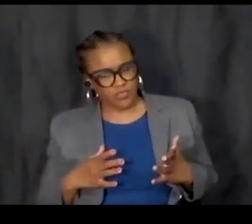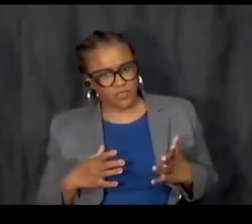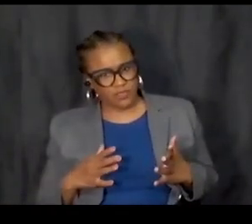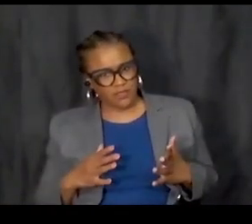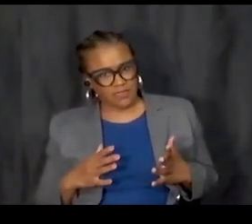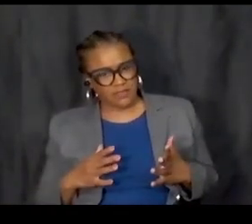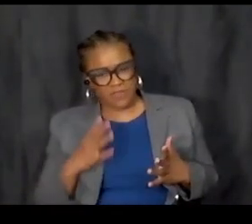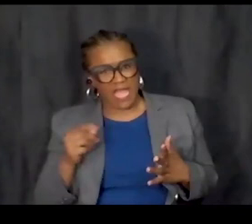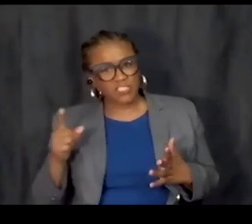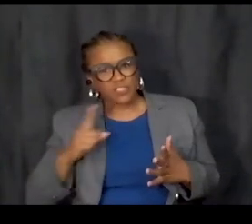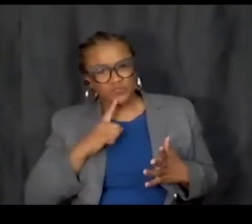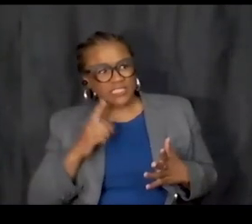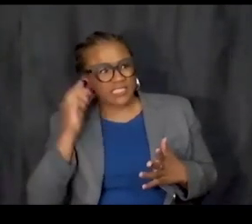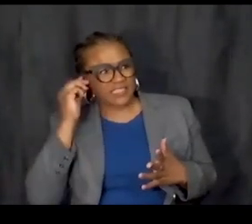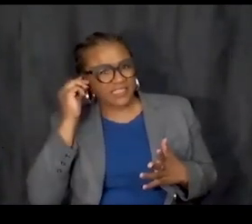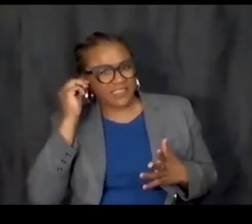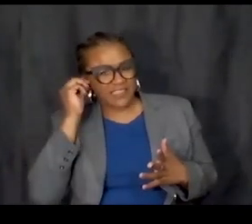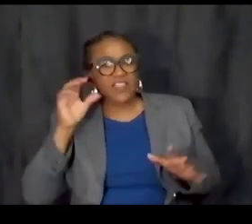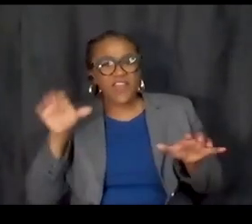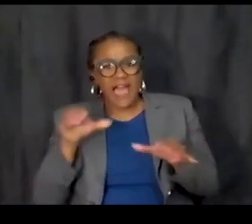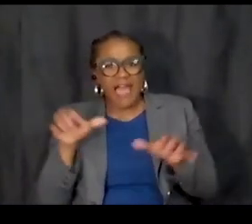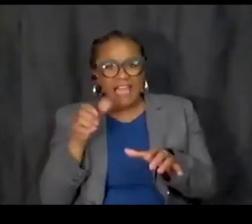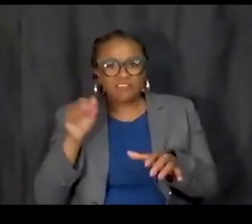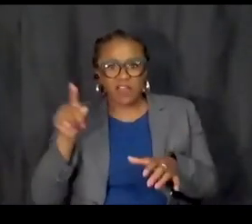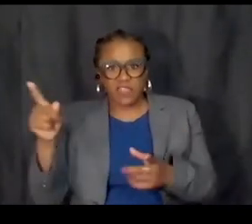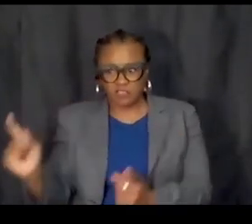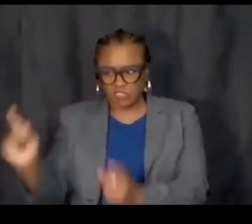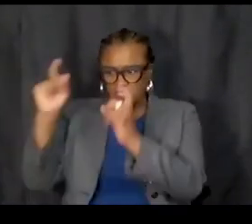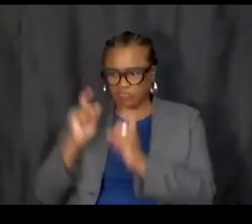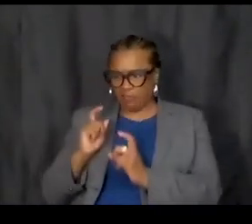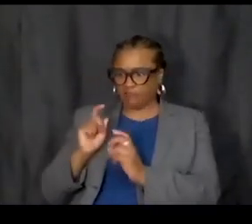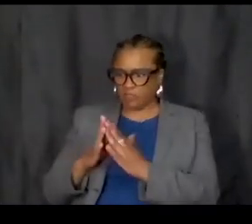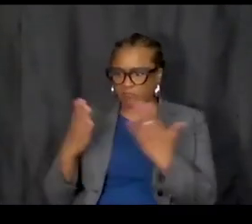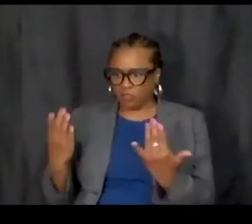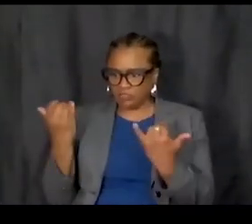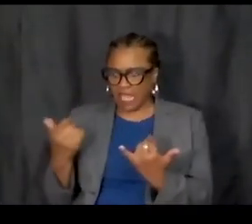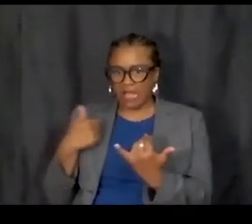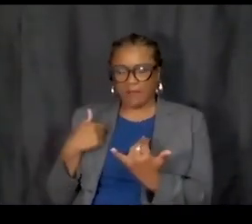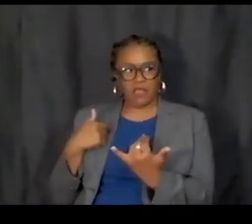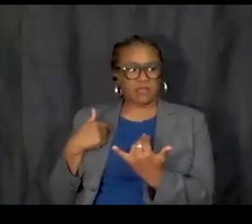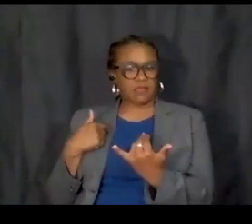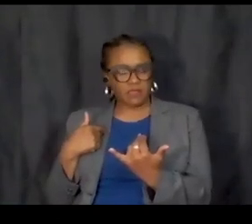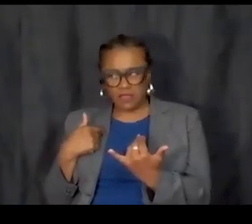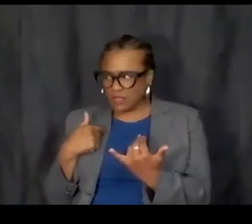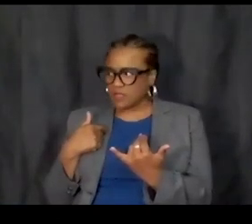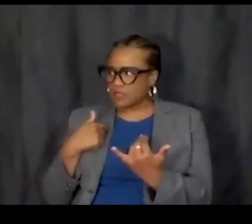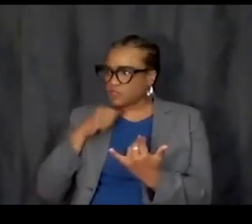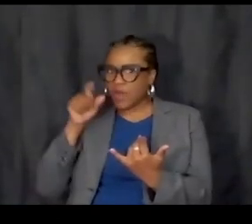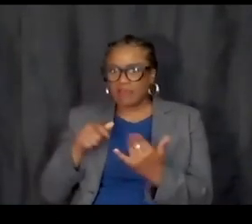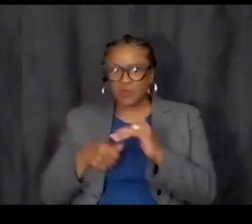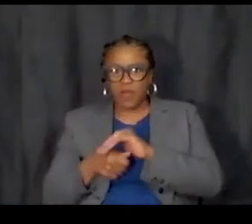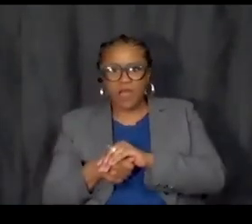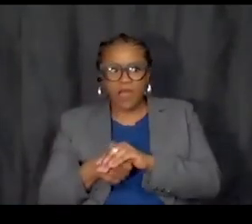the act of being given these books and kind of not having to hide or do something that provoked,